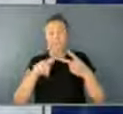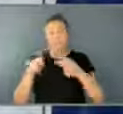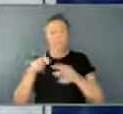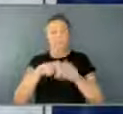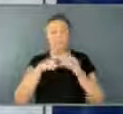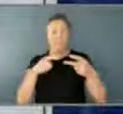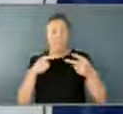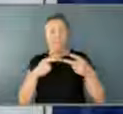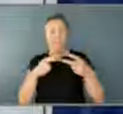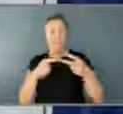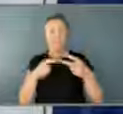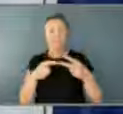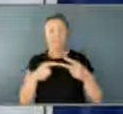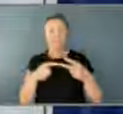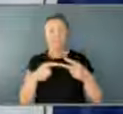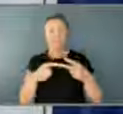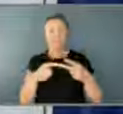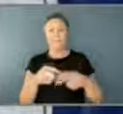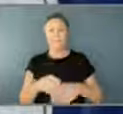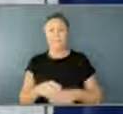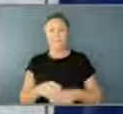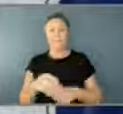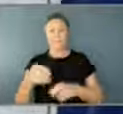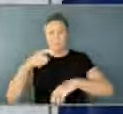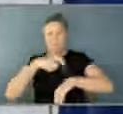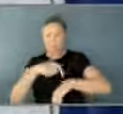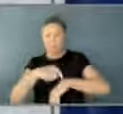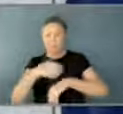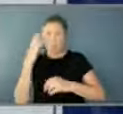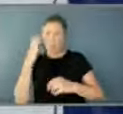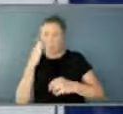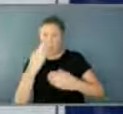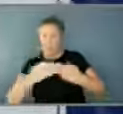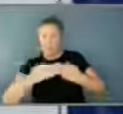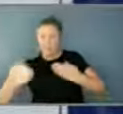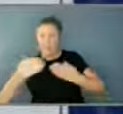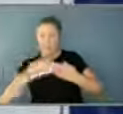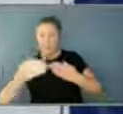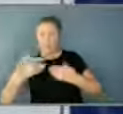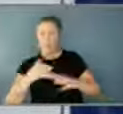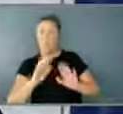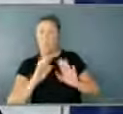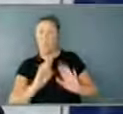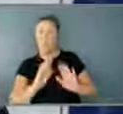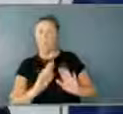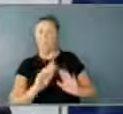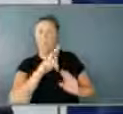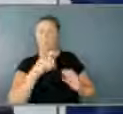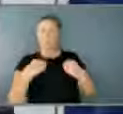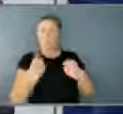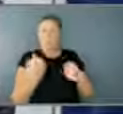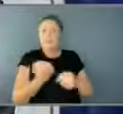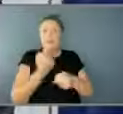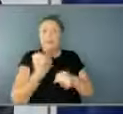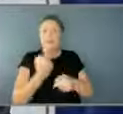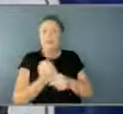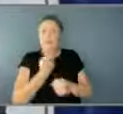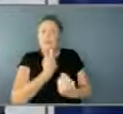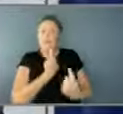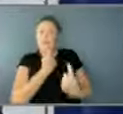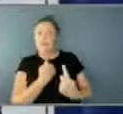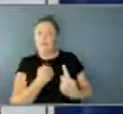guidance on the timeframes from the company over the coming weeks and months.